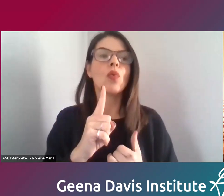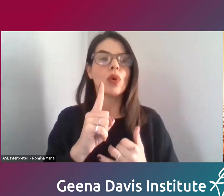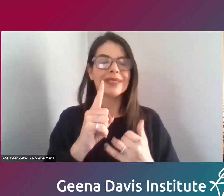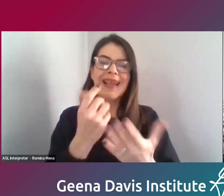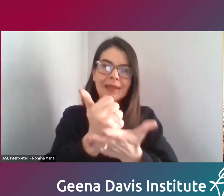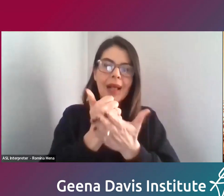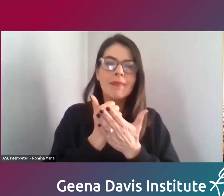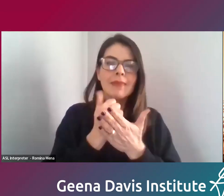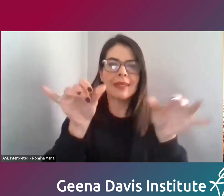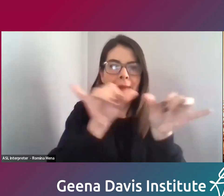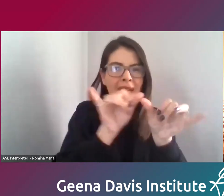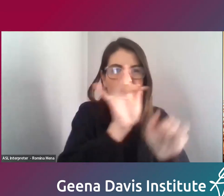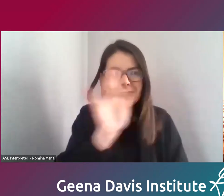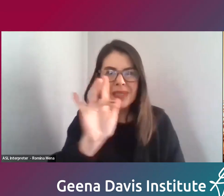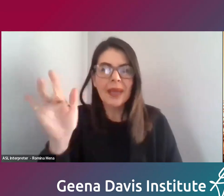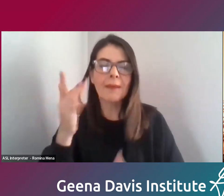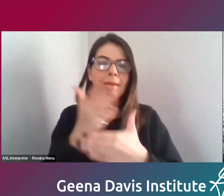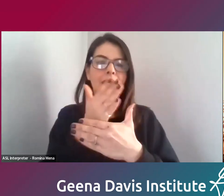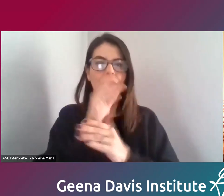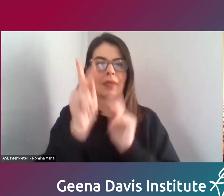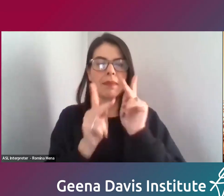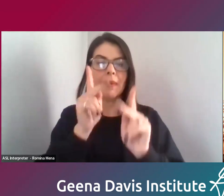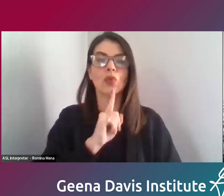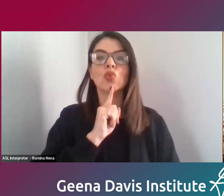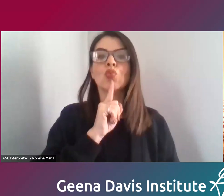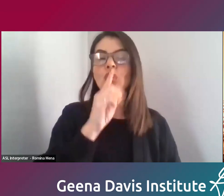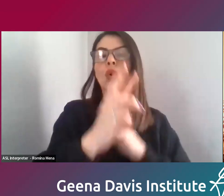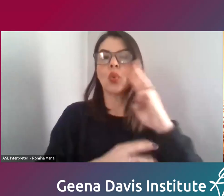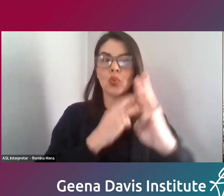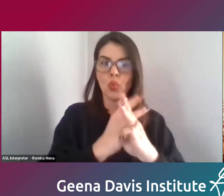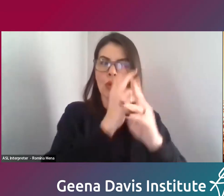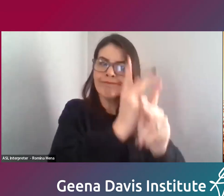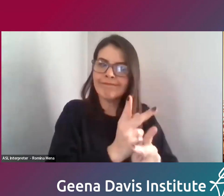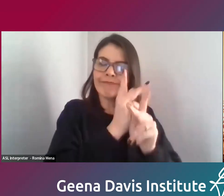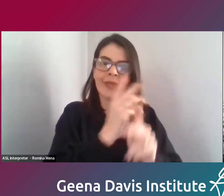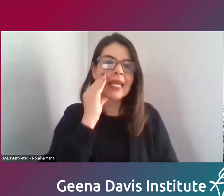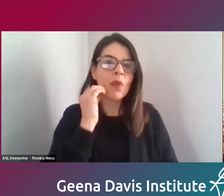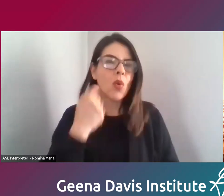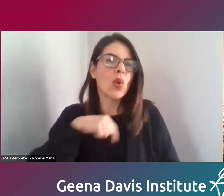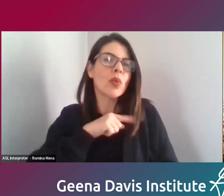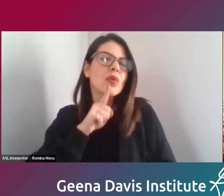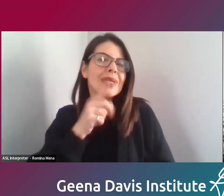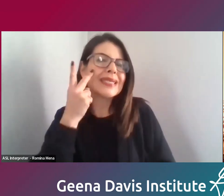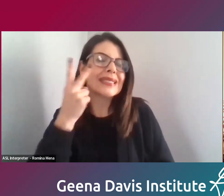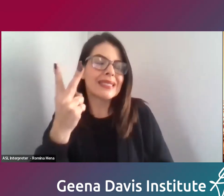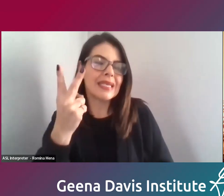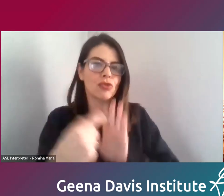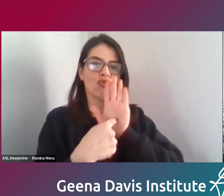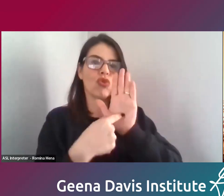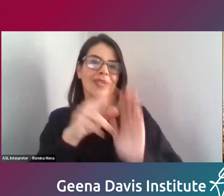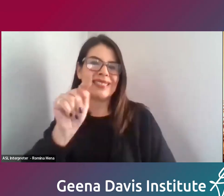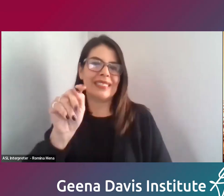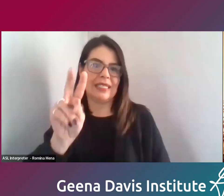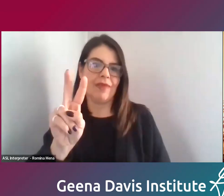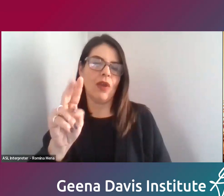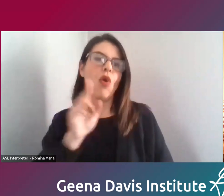measure the gap between people's real-world care experiences and what we typically see portrayed in our mainstream culture,